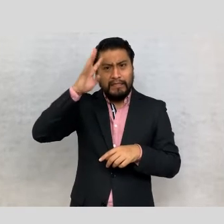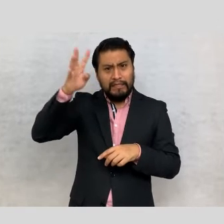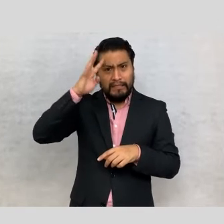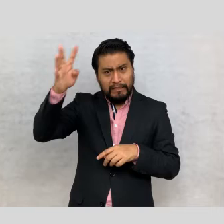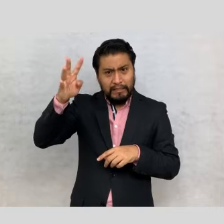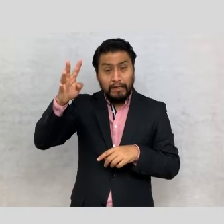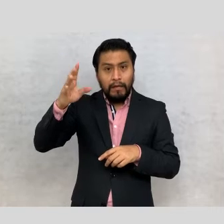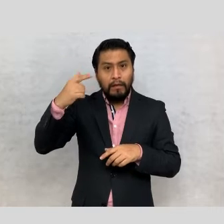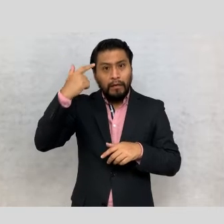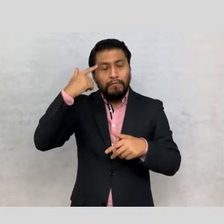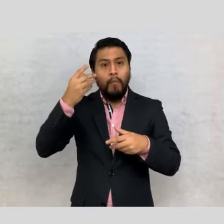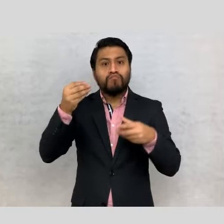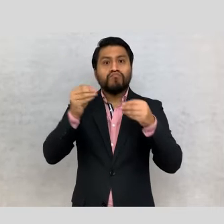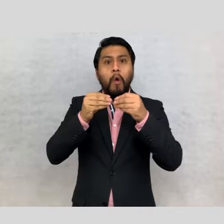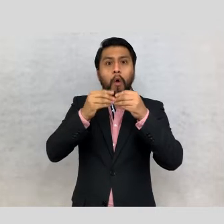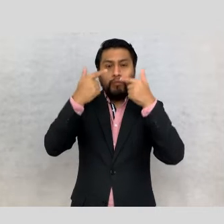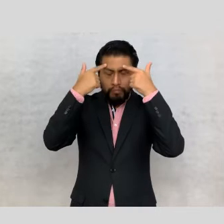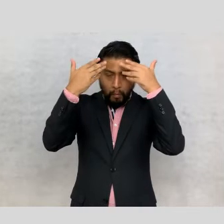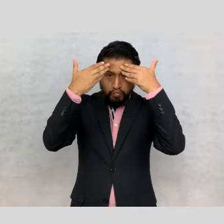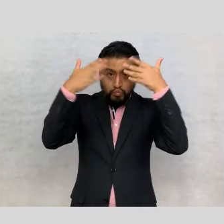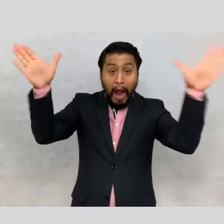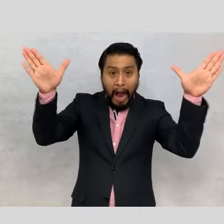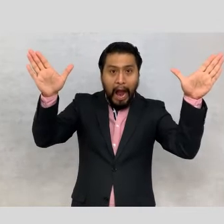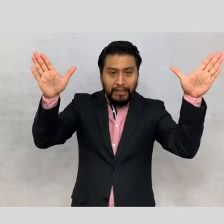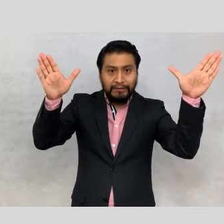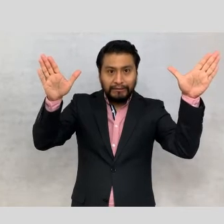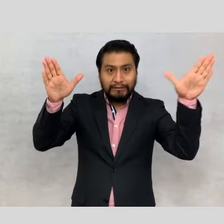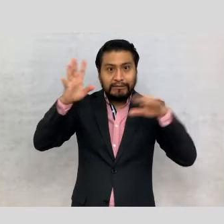wide ideological spectrum,